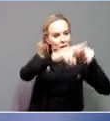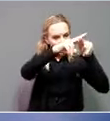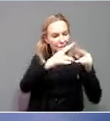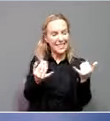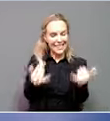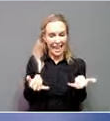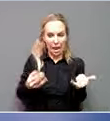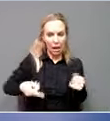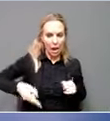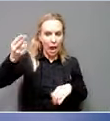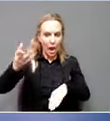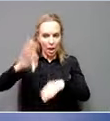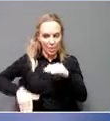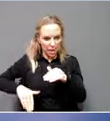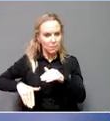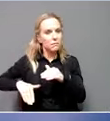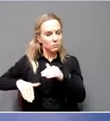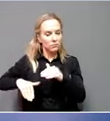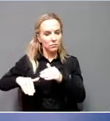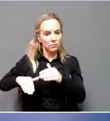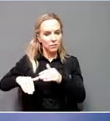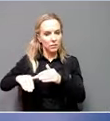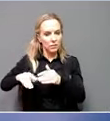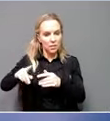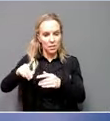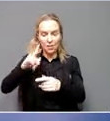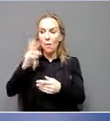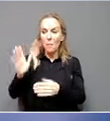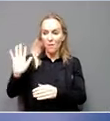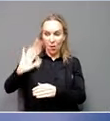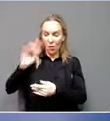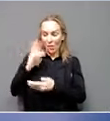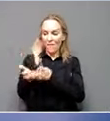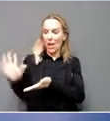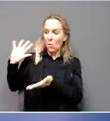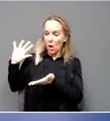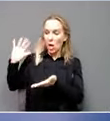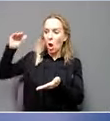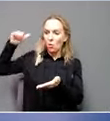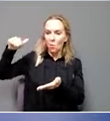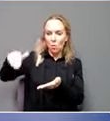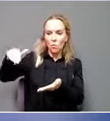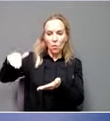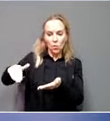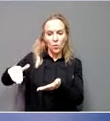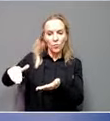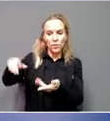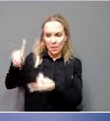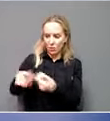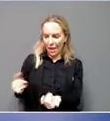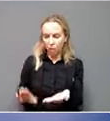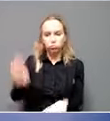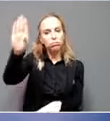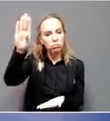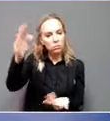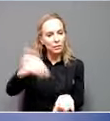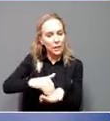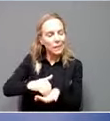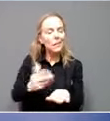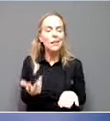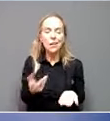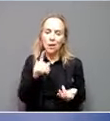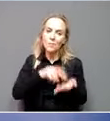than 2 of the weeks of declining cases. So we're going to have to watch this very,